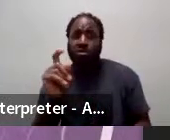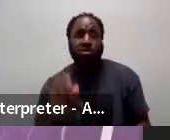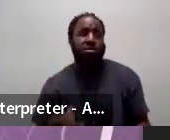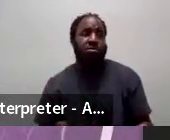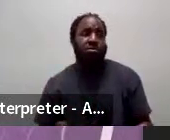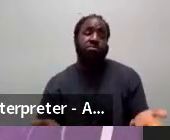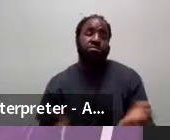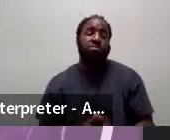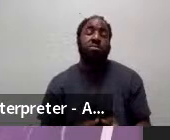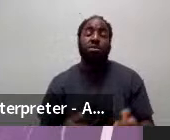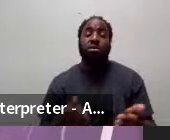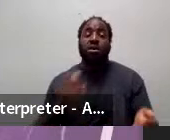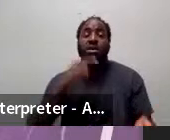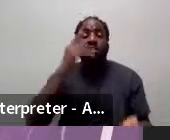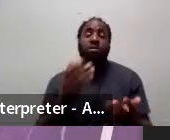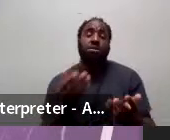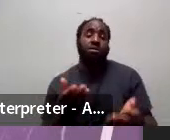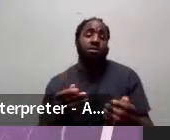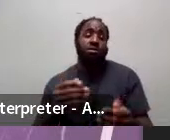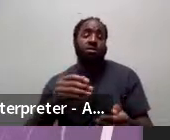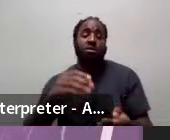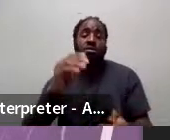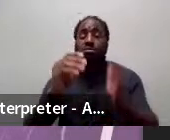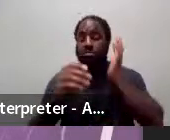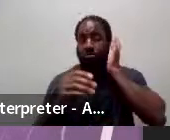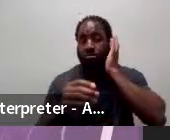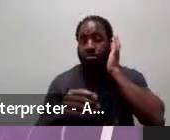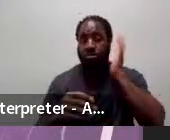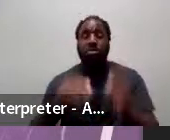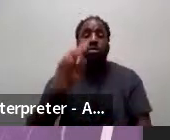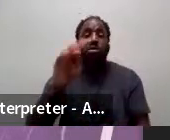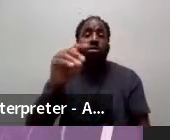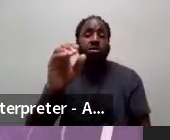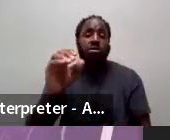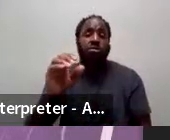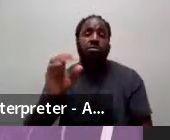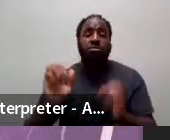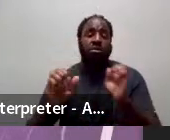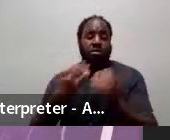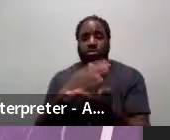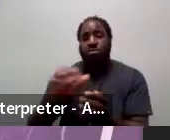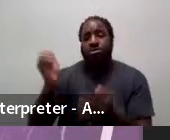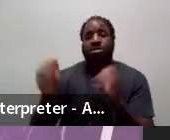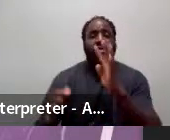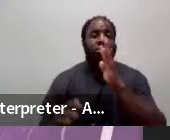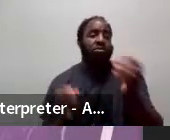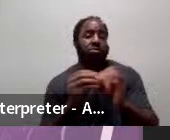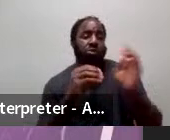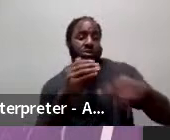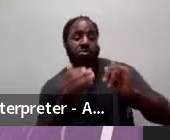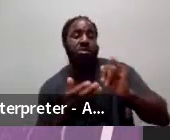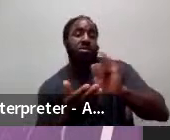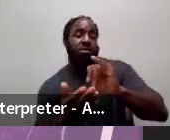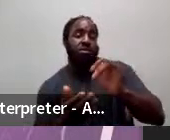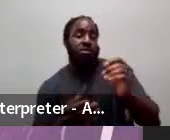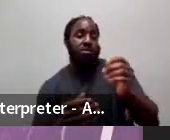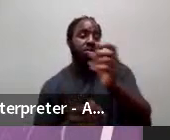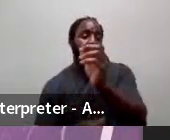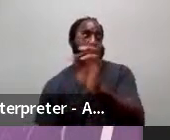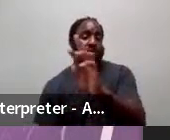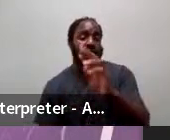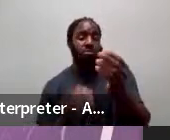think maybe Tun can speak more generally to what's in the proposed zoning framework, and then we can also add a